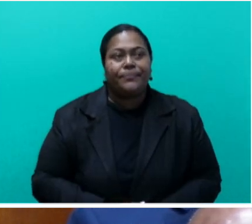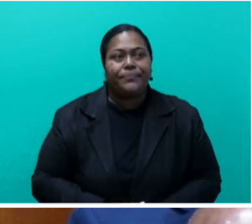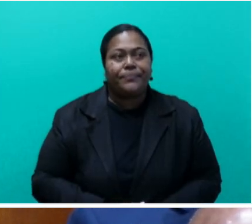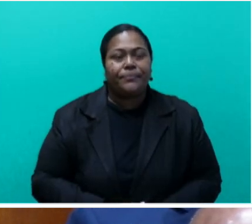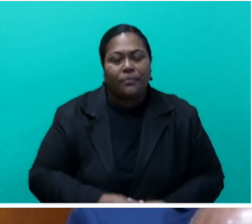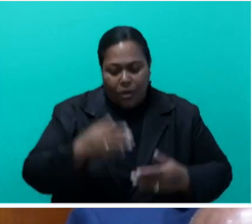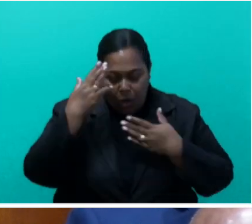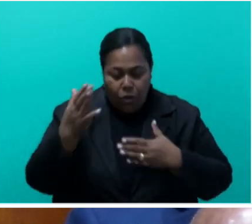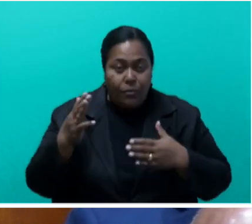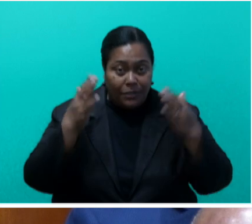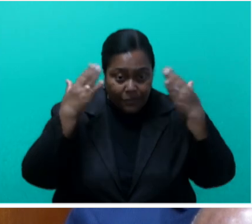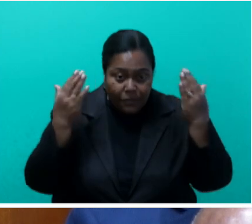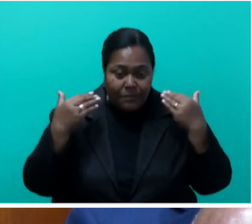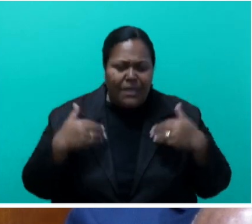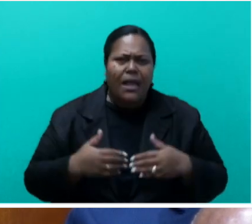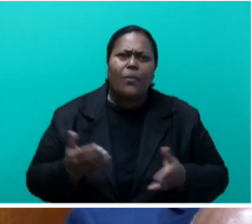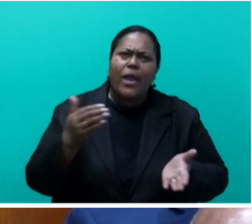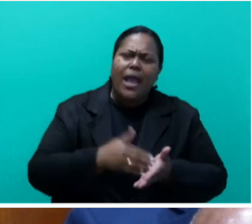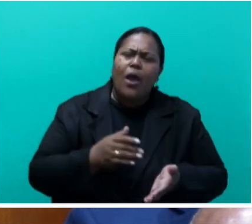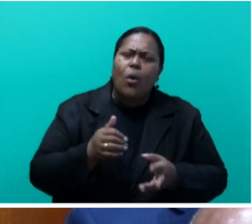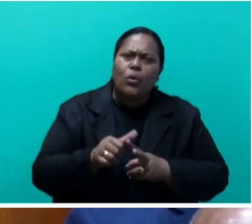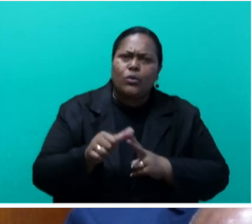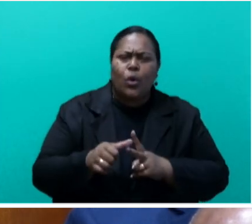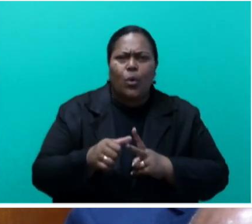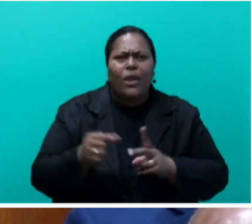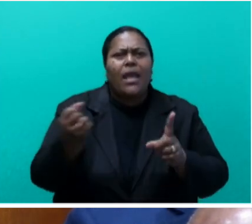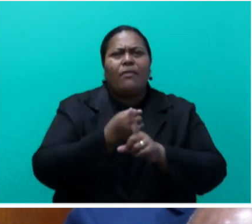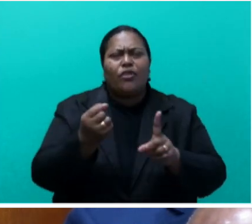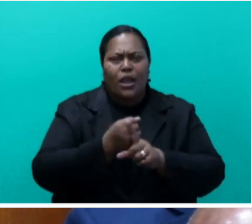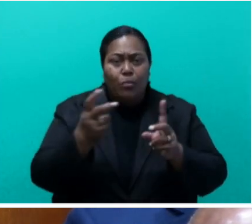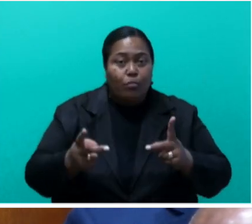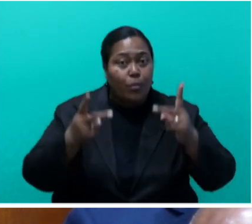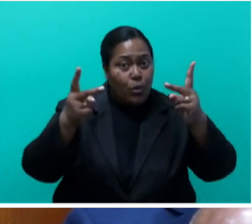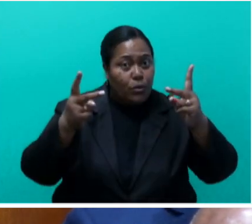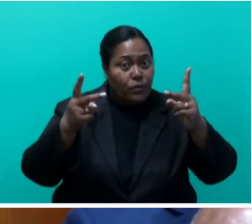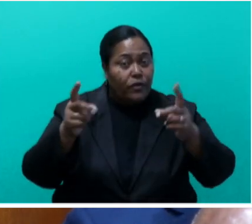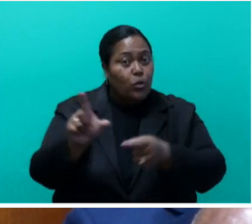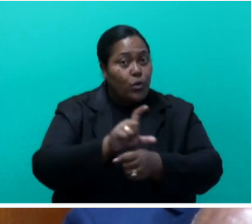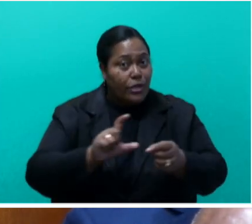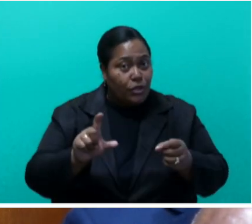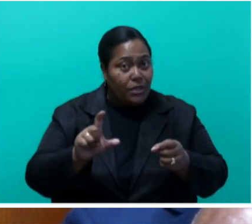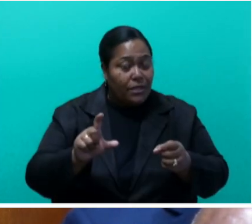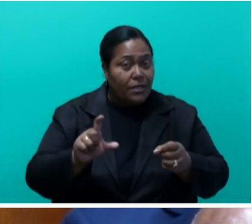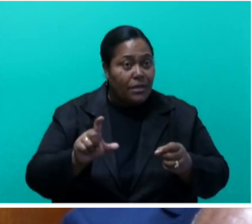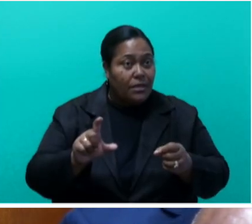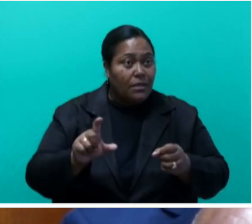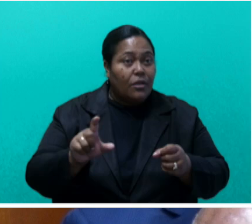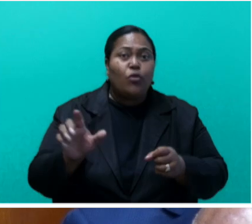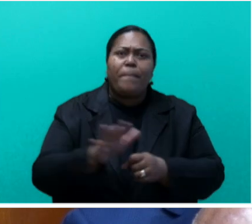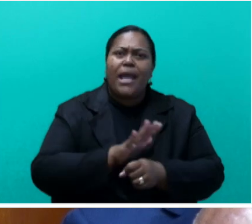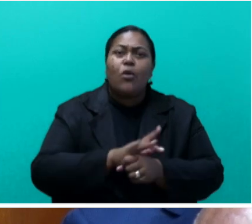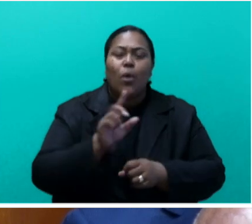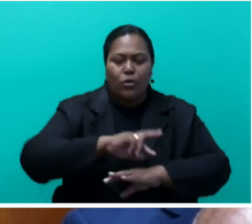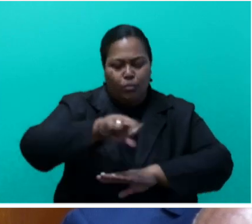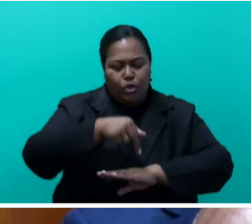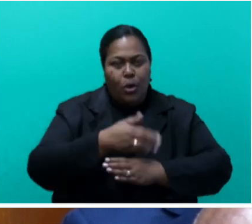Honorable Speaker, additionally, we advocated and proposed for the creation of a regional working